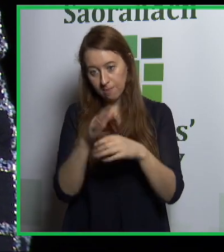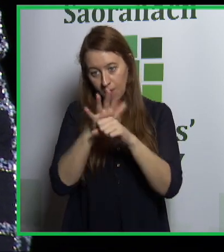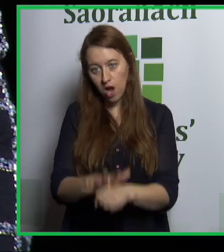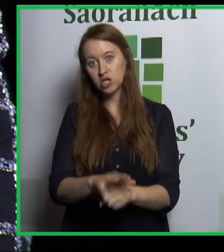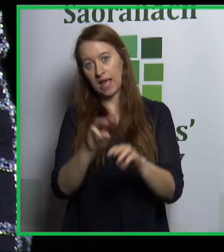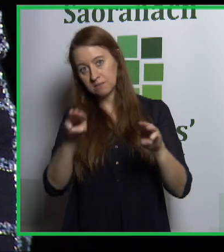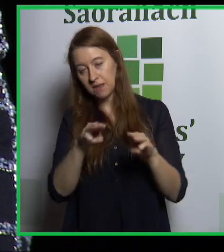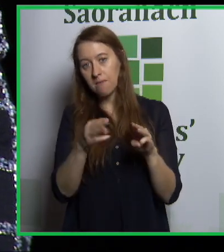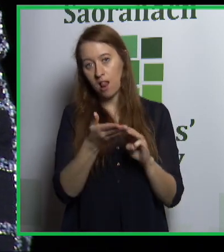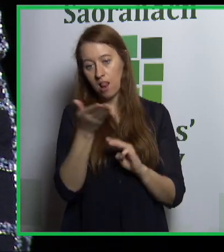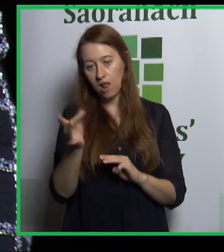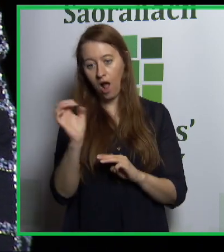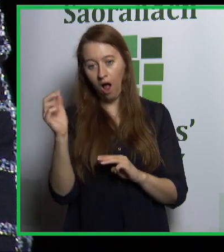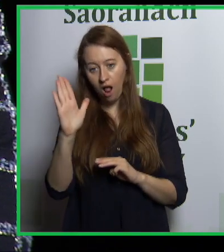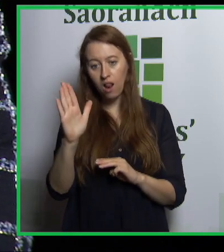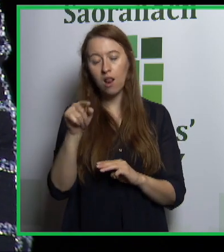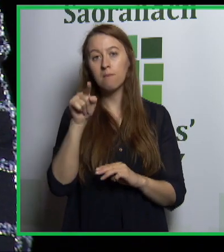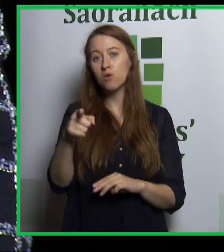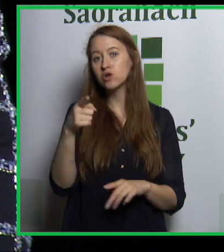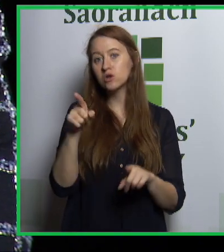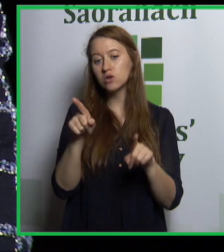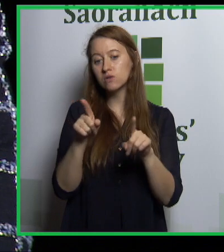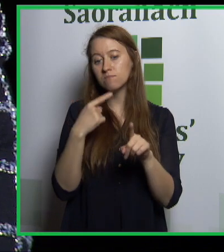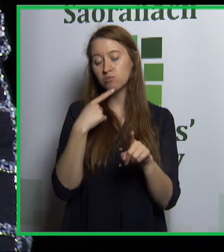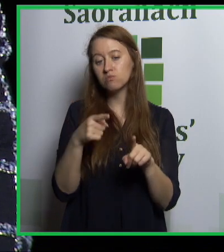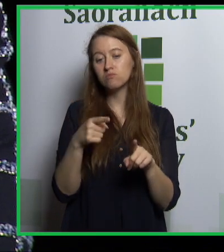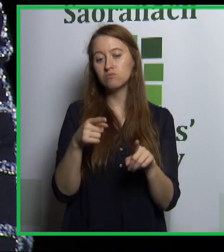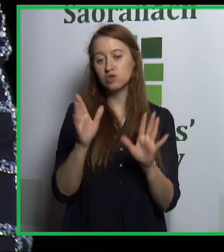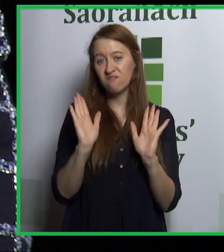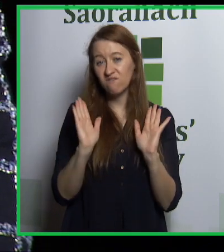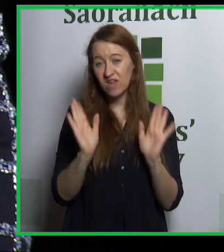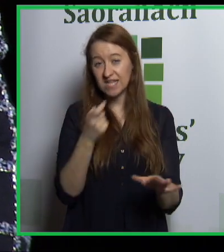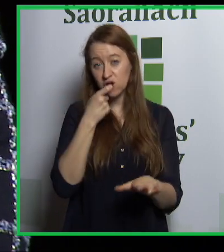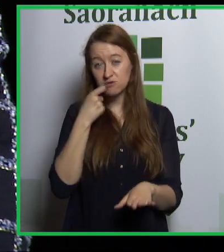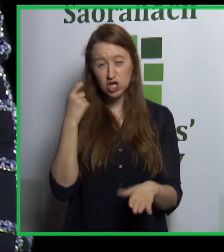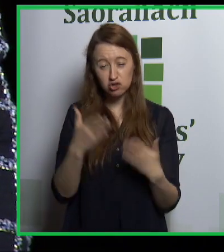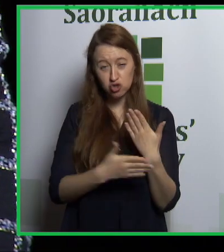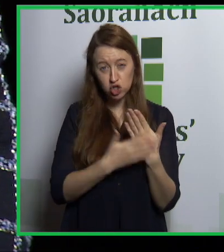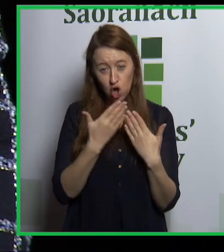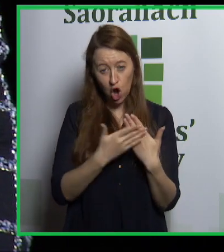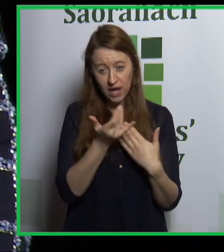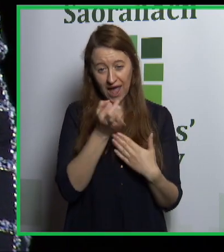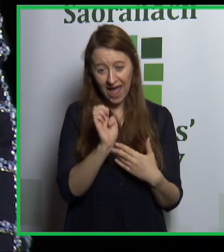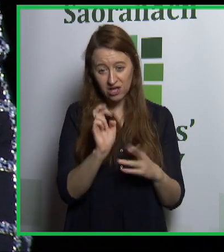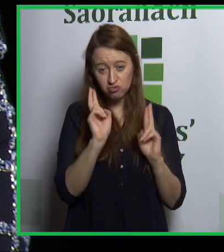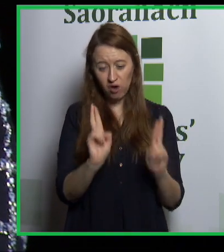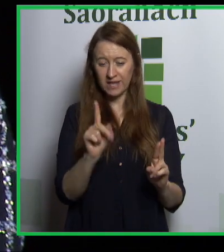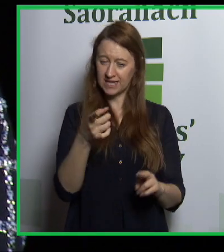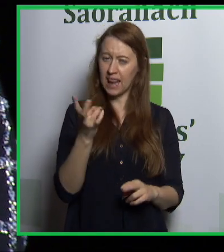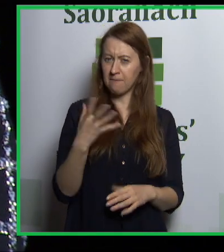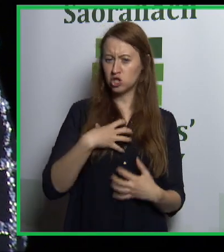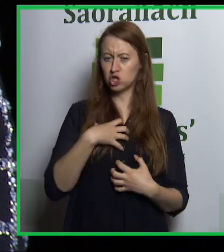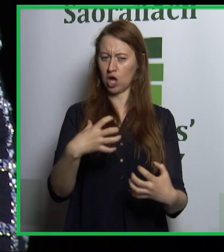but you also succumbed to addiction at a very, very young age that kind of might be shocking to